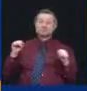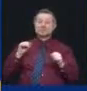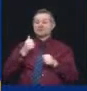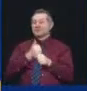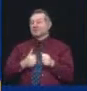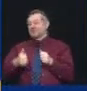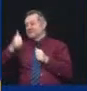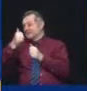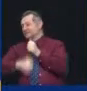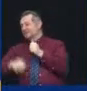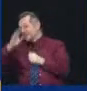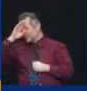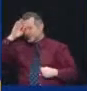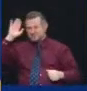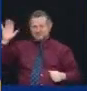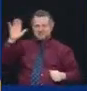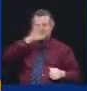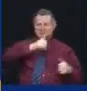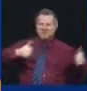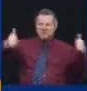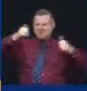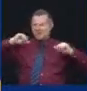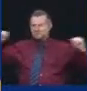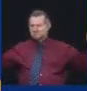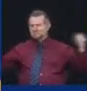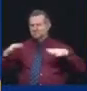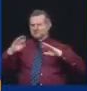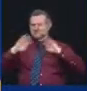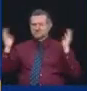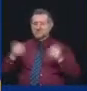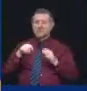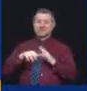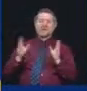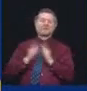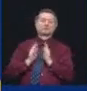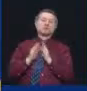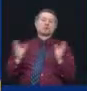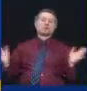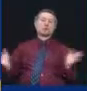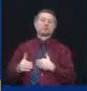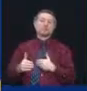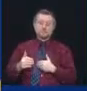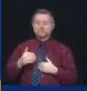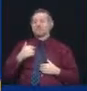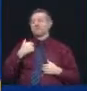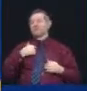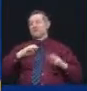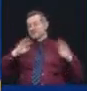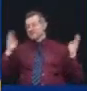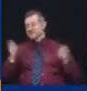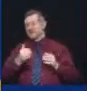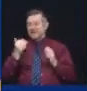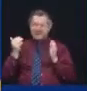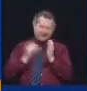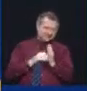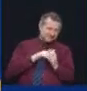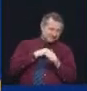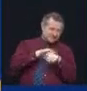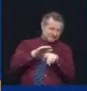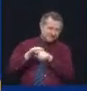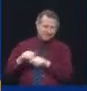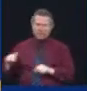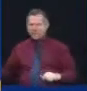here. And we had a meeting in a conference room with the head of all the hospitals, the